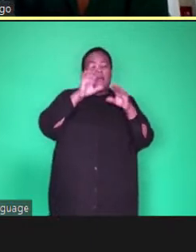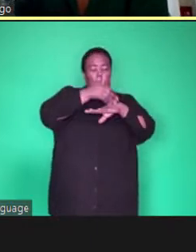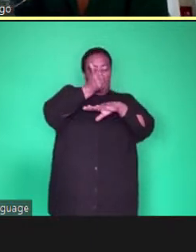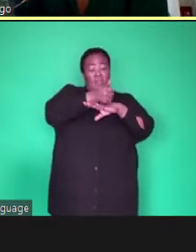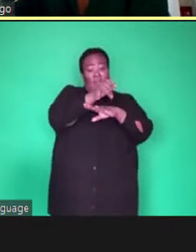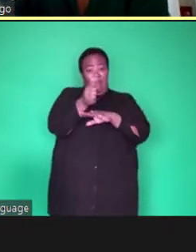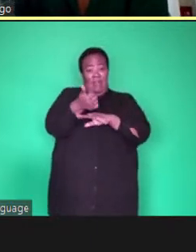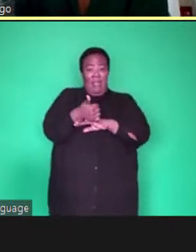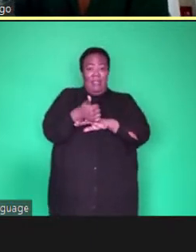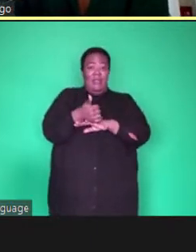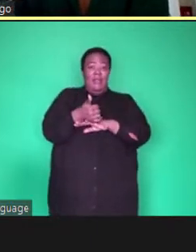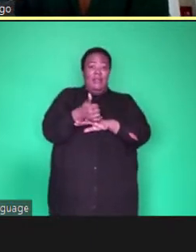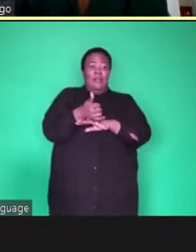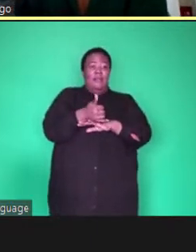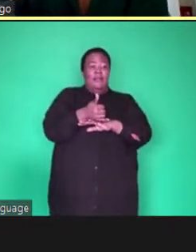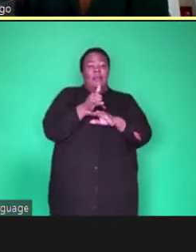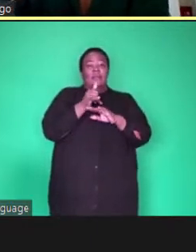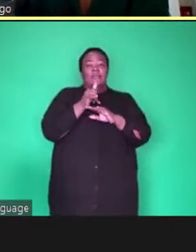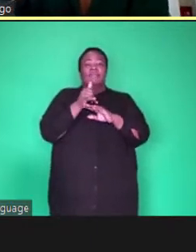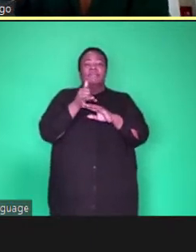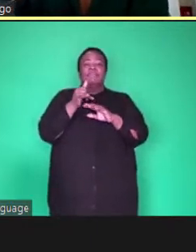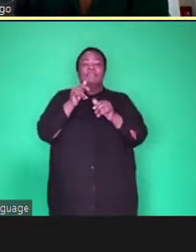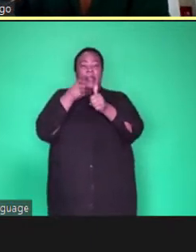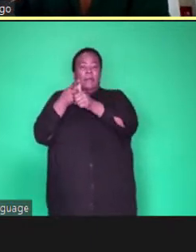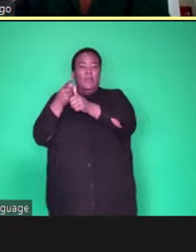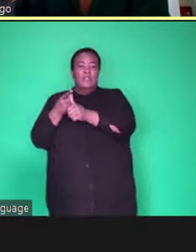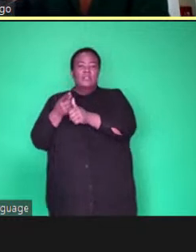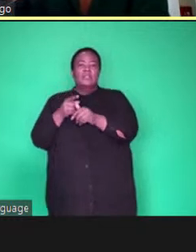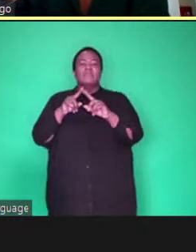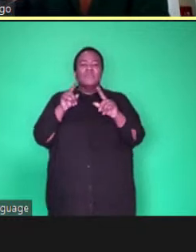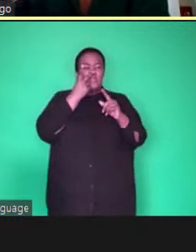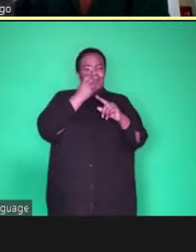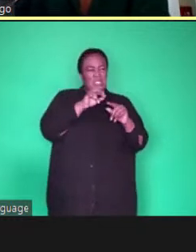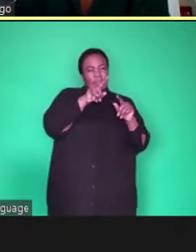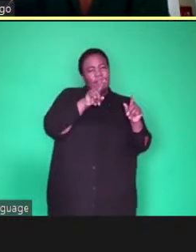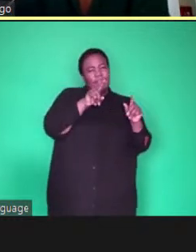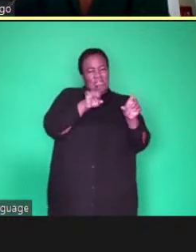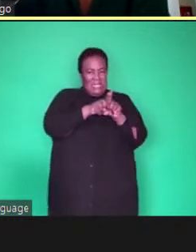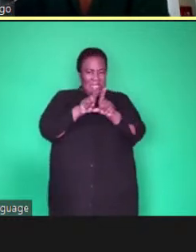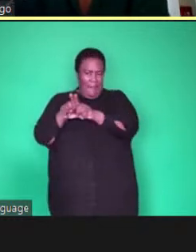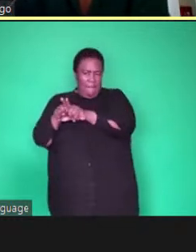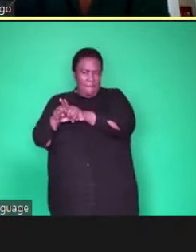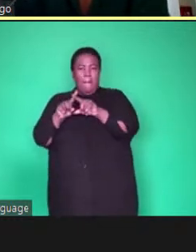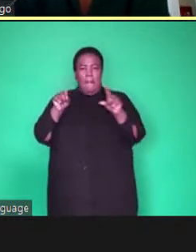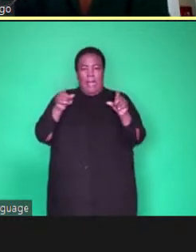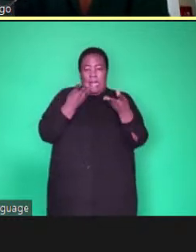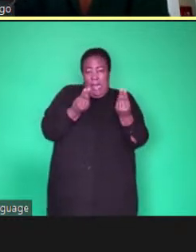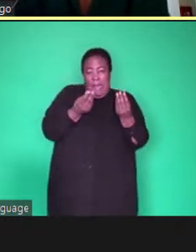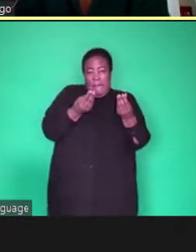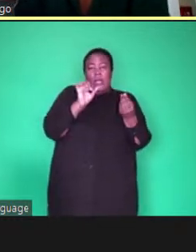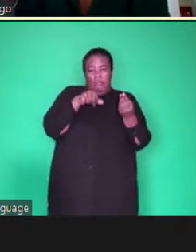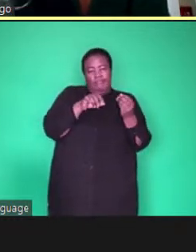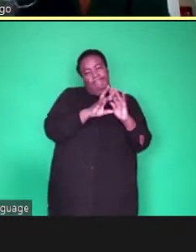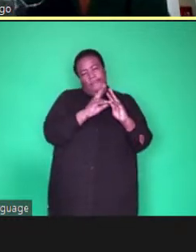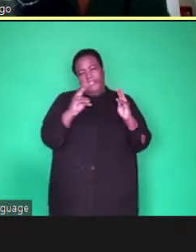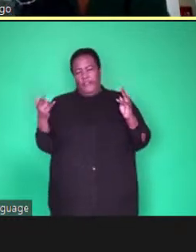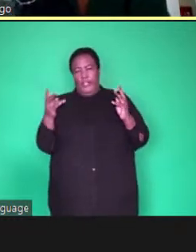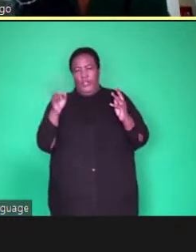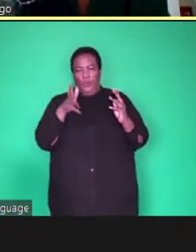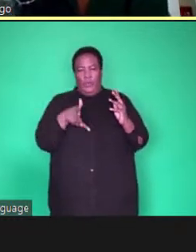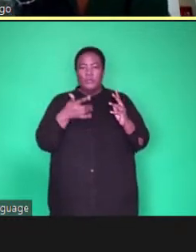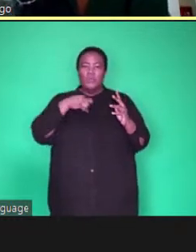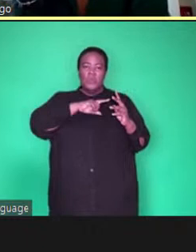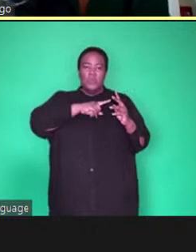can see, the trend is quite similar, even though obviously the absolute numbers are different and have to be interpreted